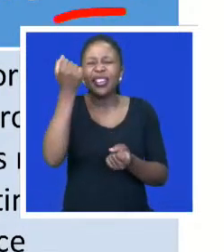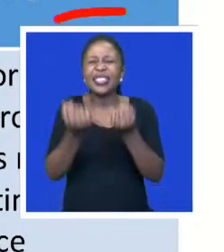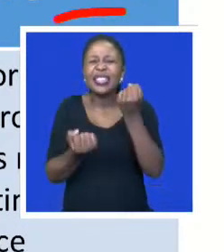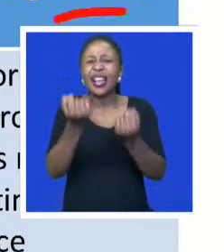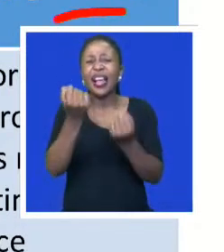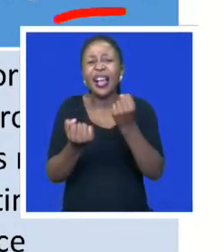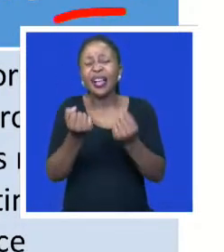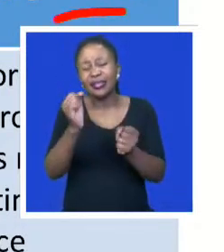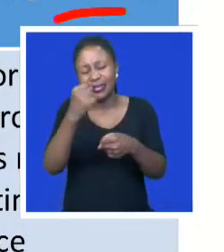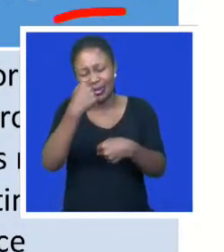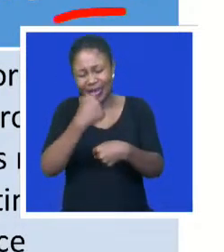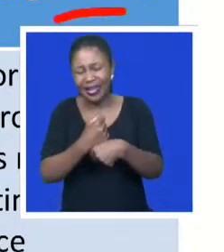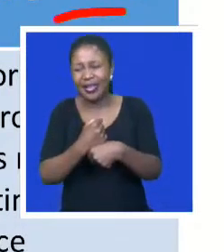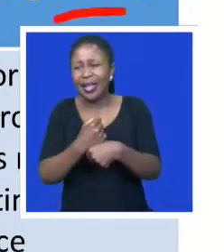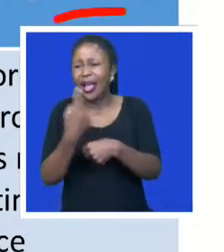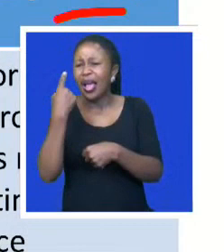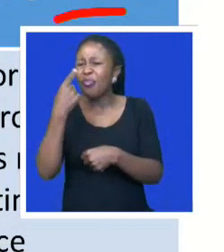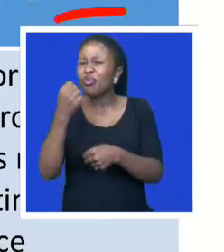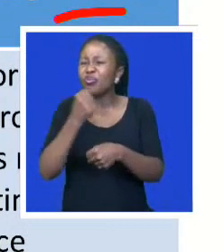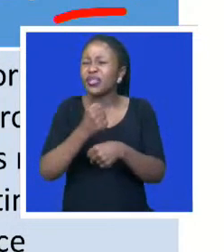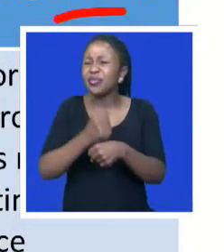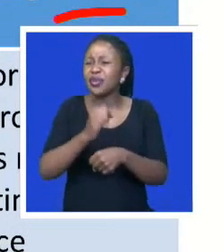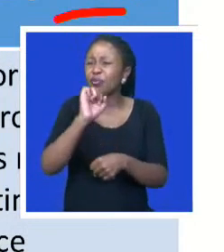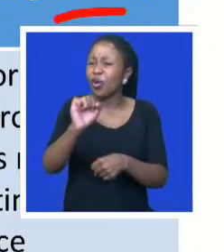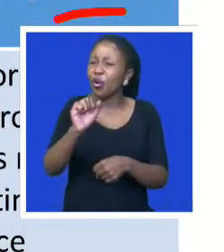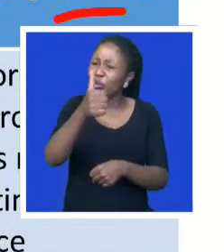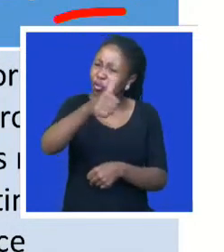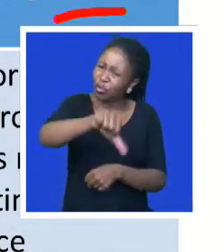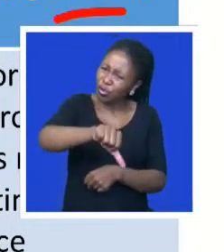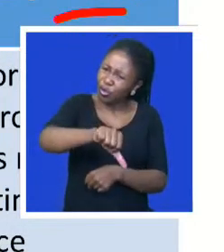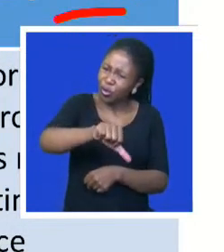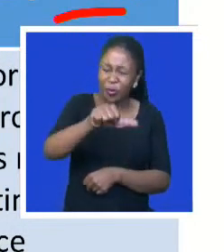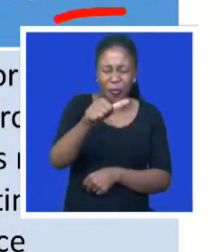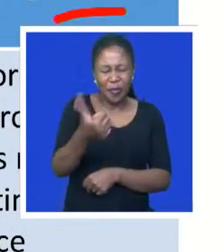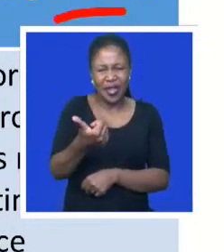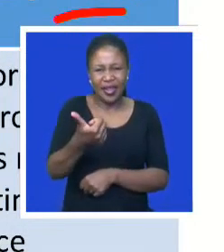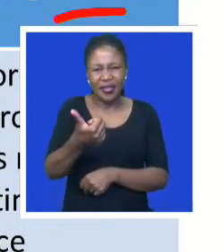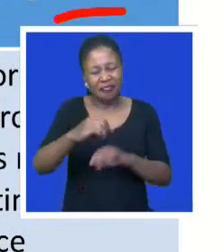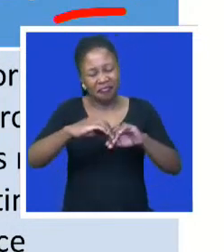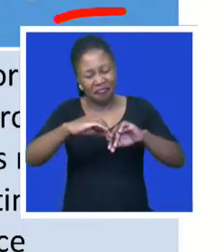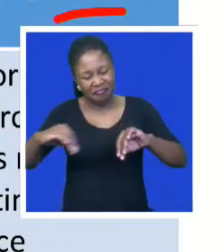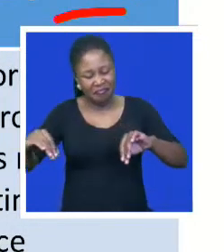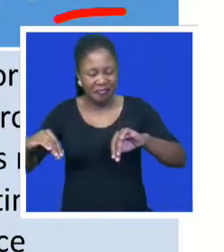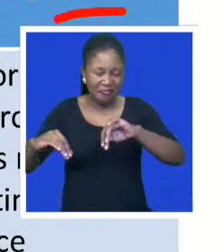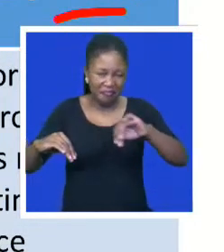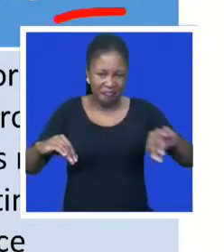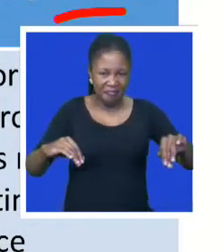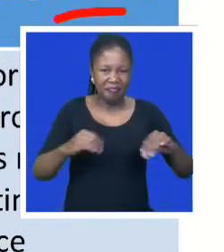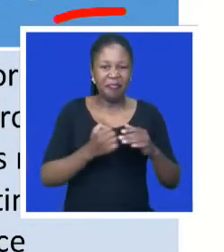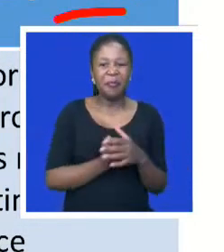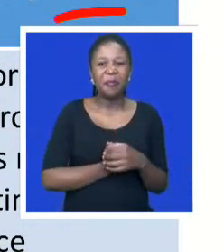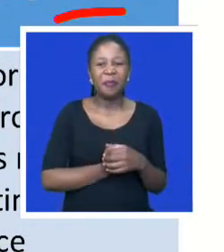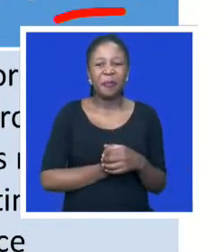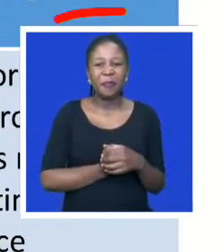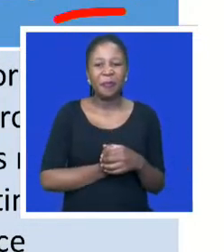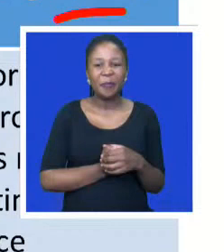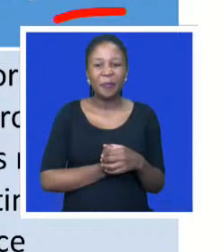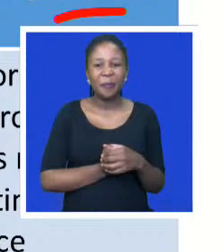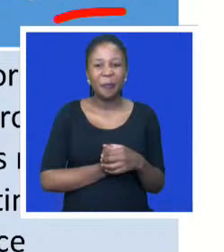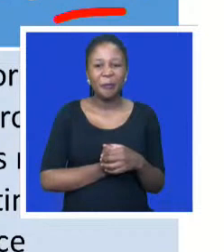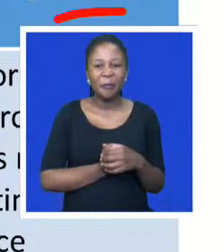works. Let us look at the next verse. He has helped his servant Israel